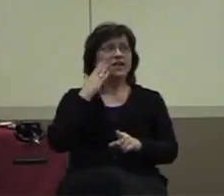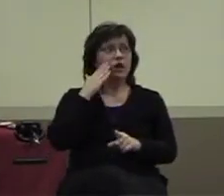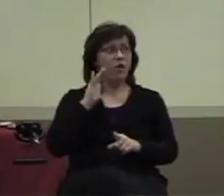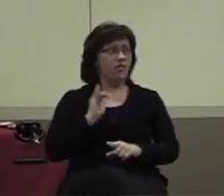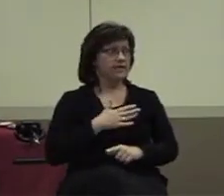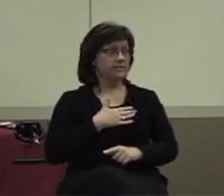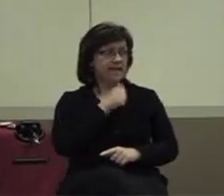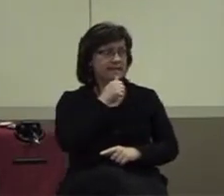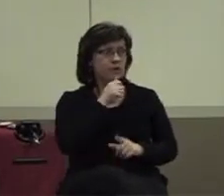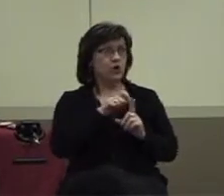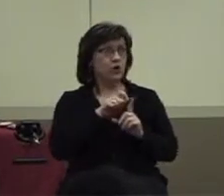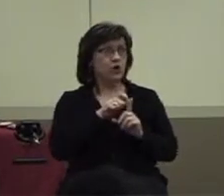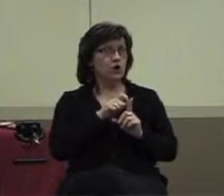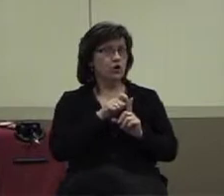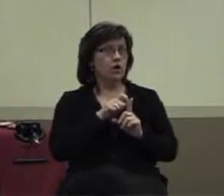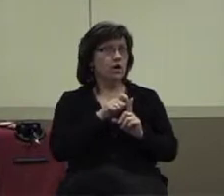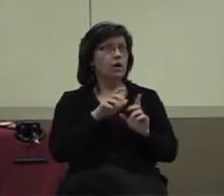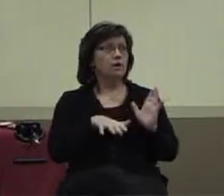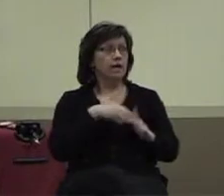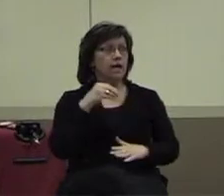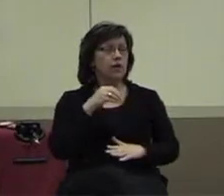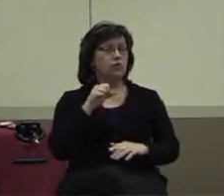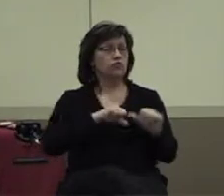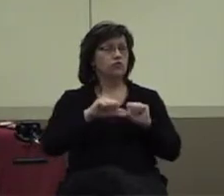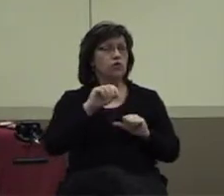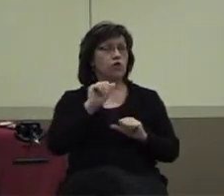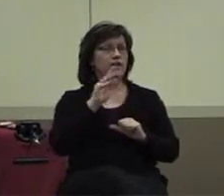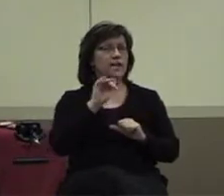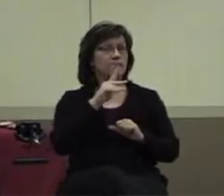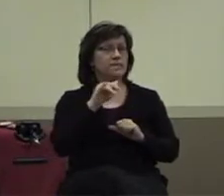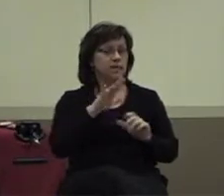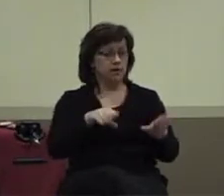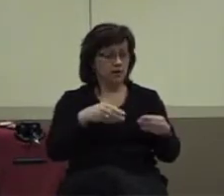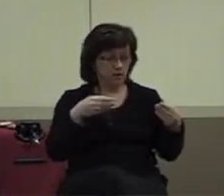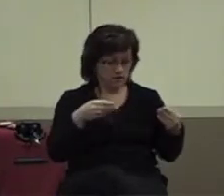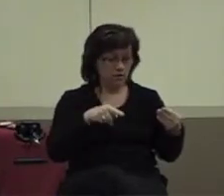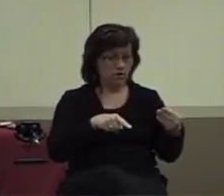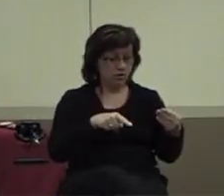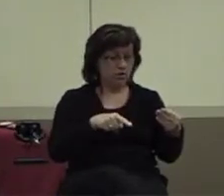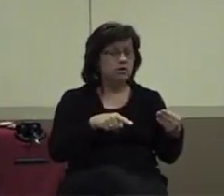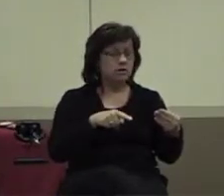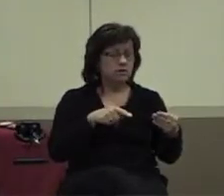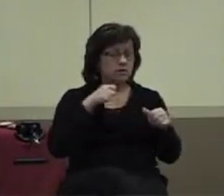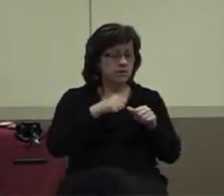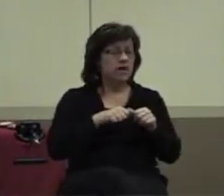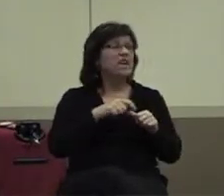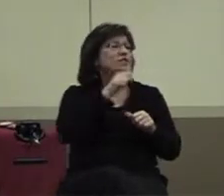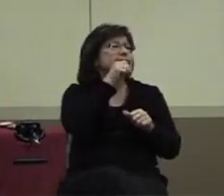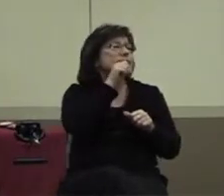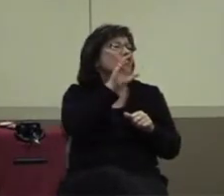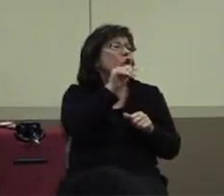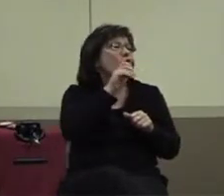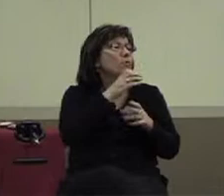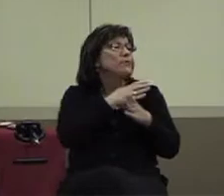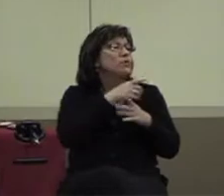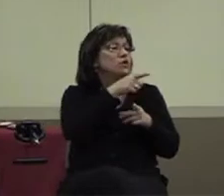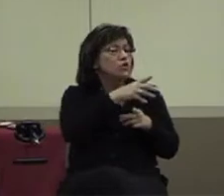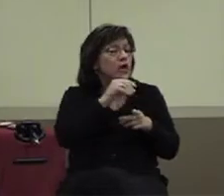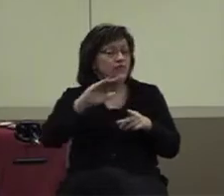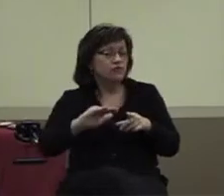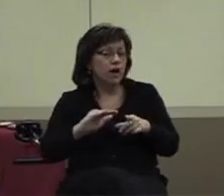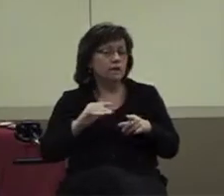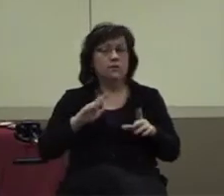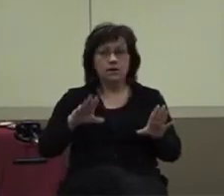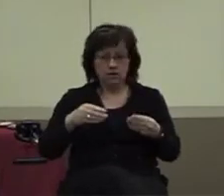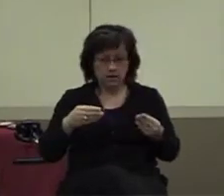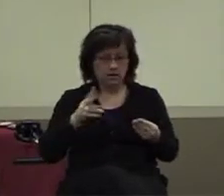your social autopsy and look at it. So it's just a little secret code between you and the child, and they review it. If Michael calls me